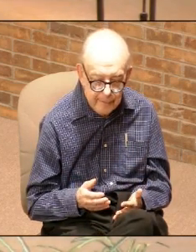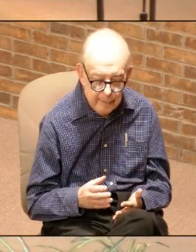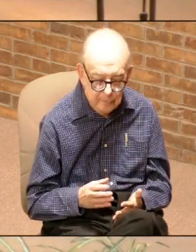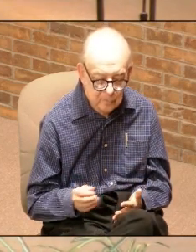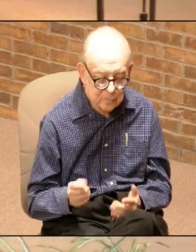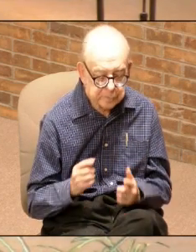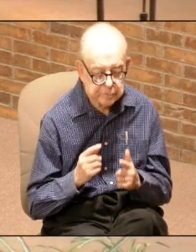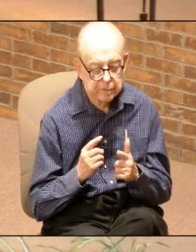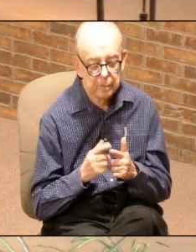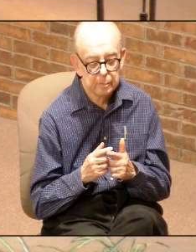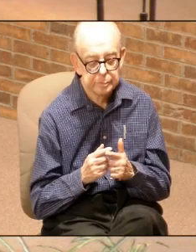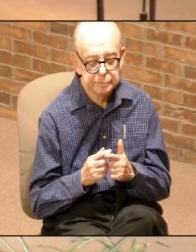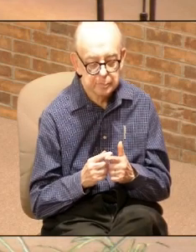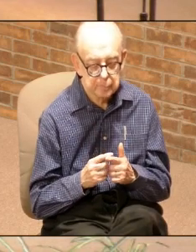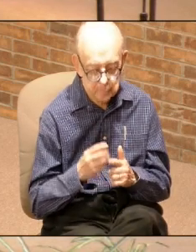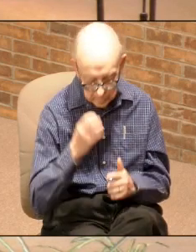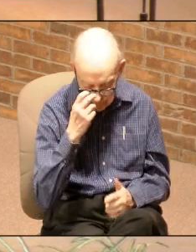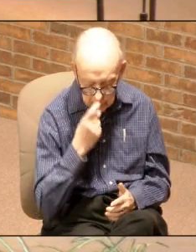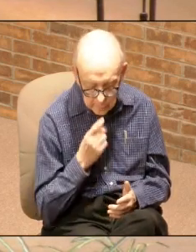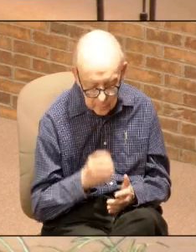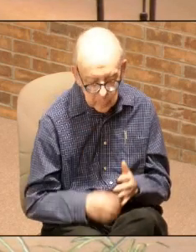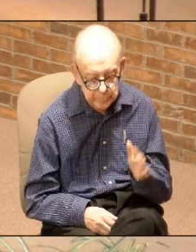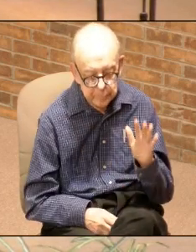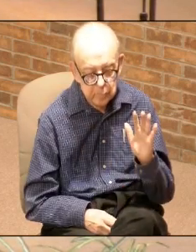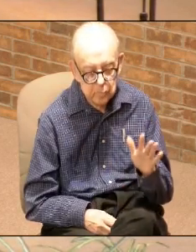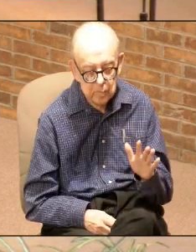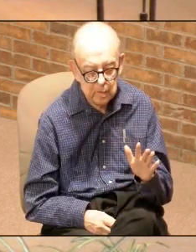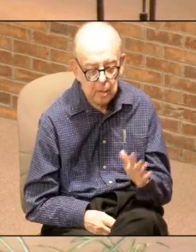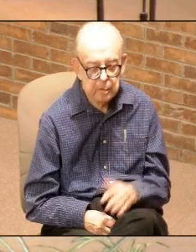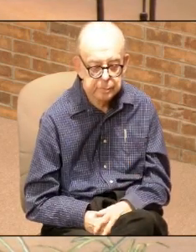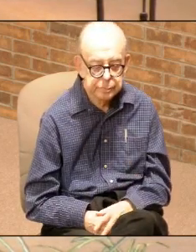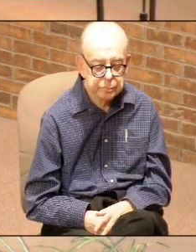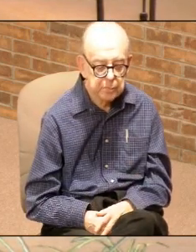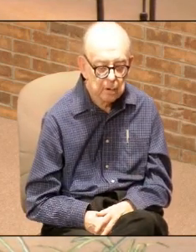And then in Ephesians chapter 5,